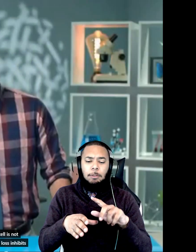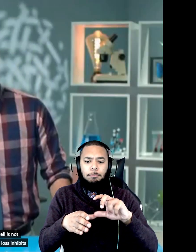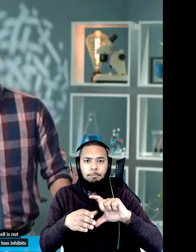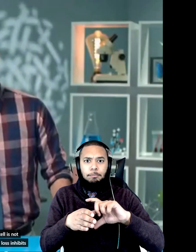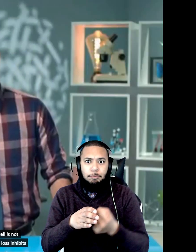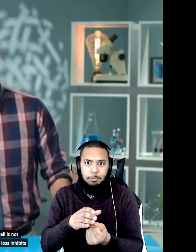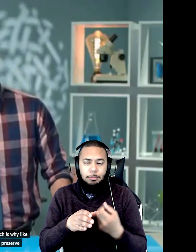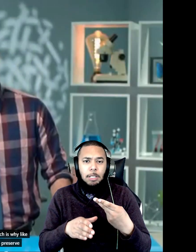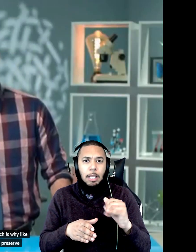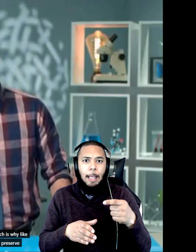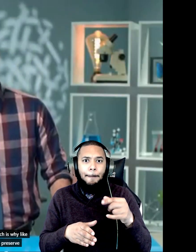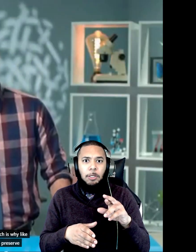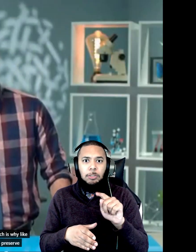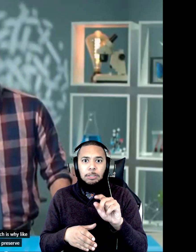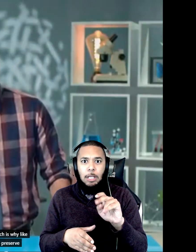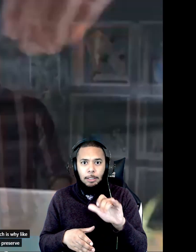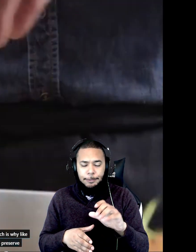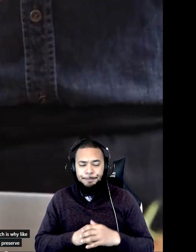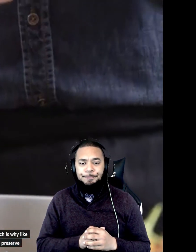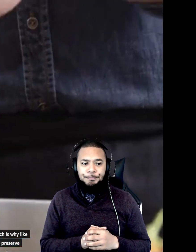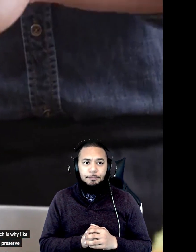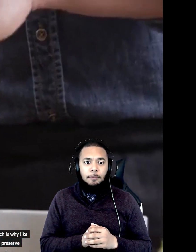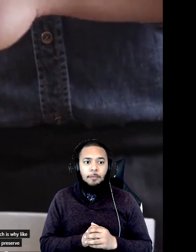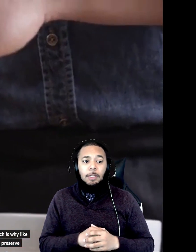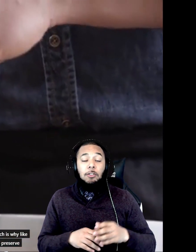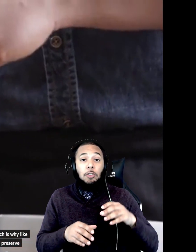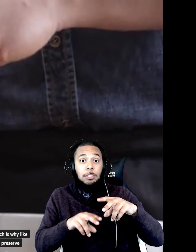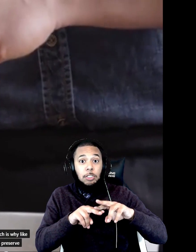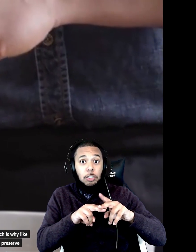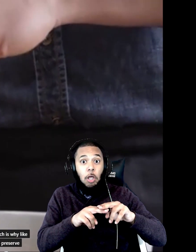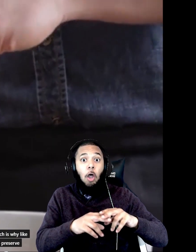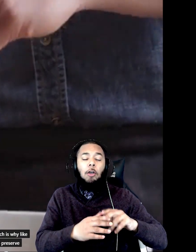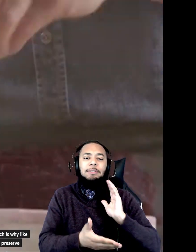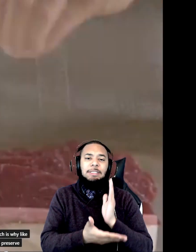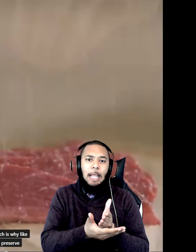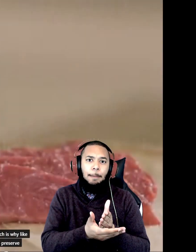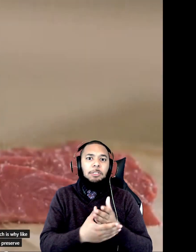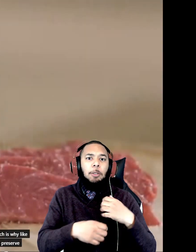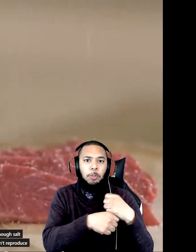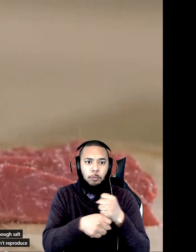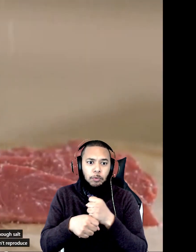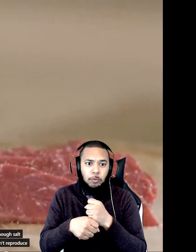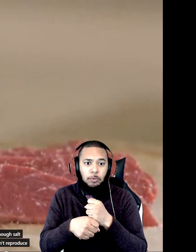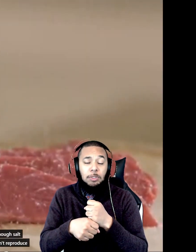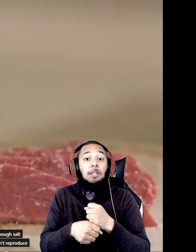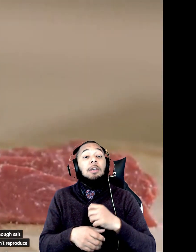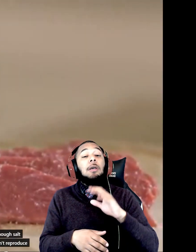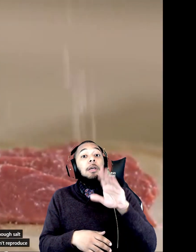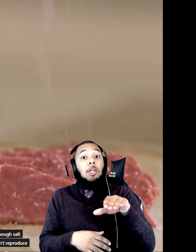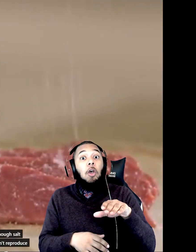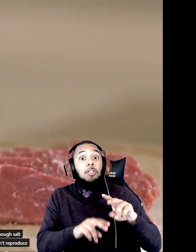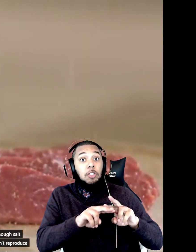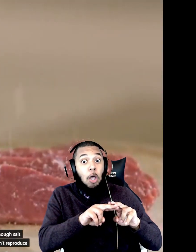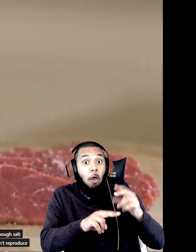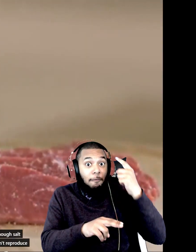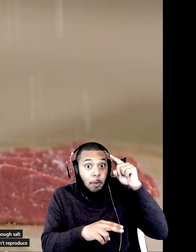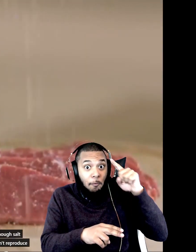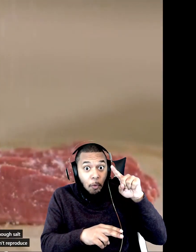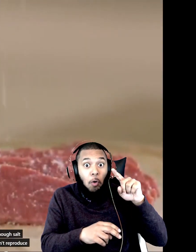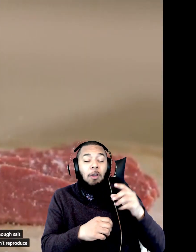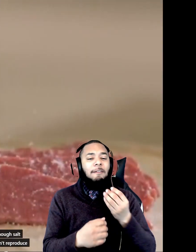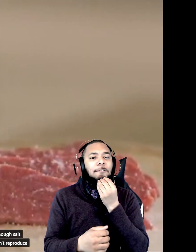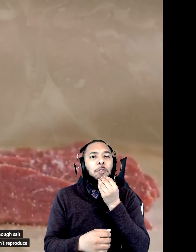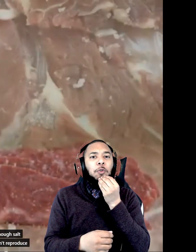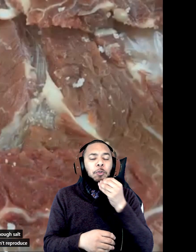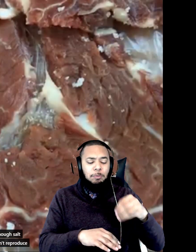water loss inhibits them from reproducing, which is why, like I said, salt can be used to preserve food, because if we put enough salt in